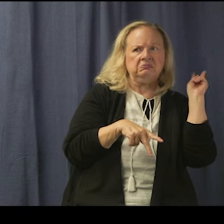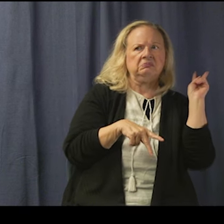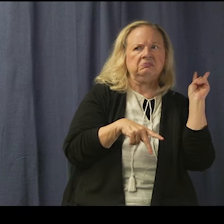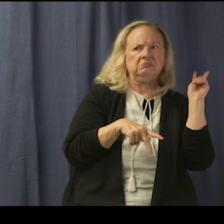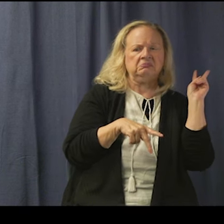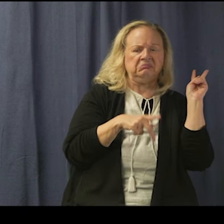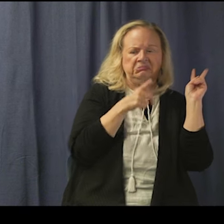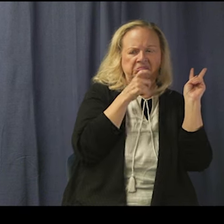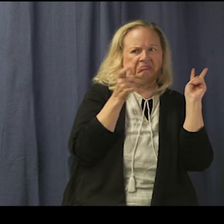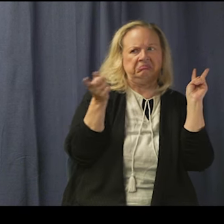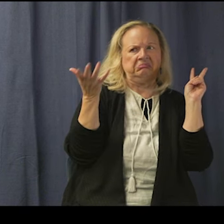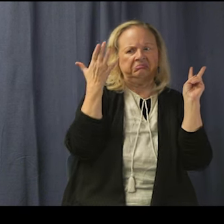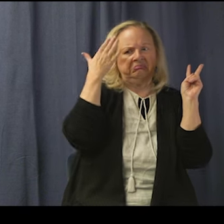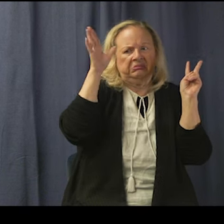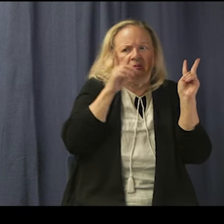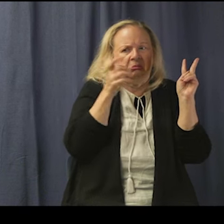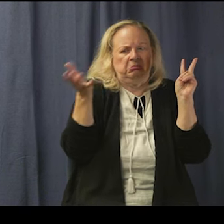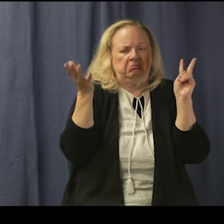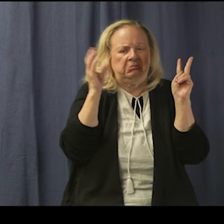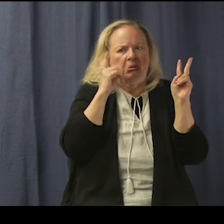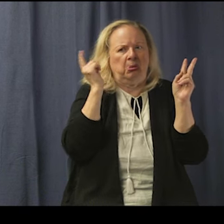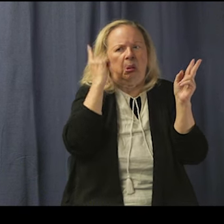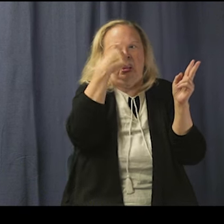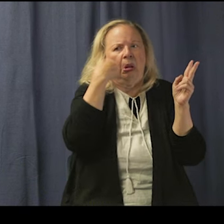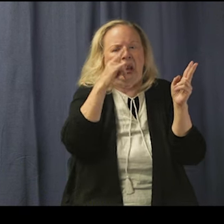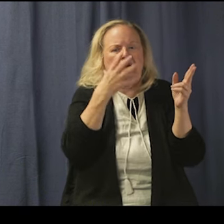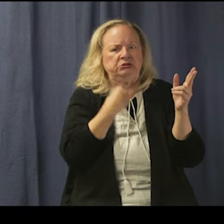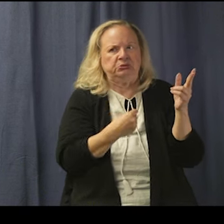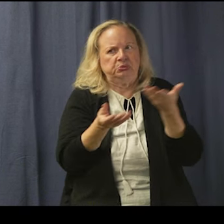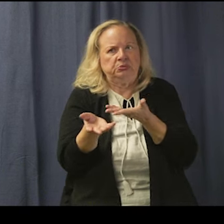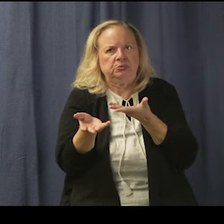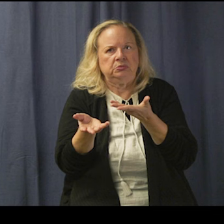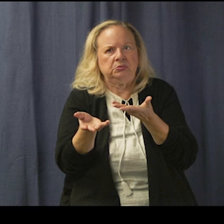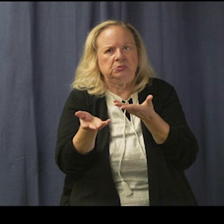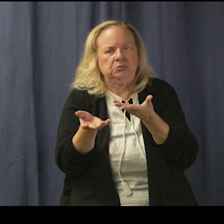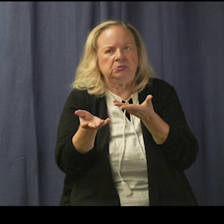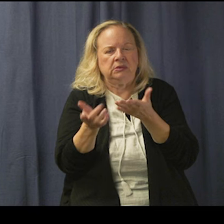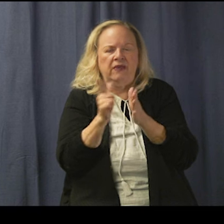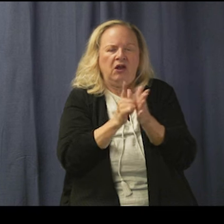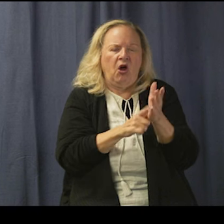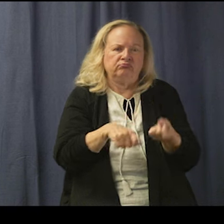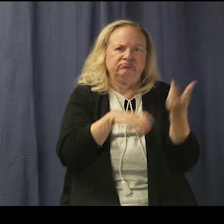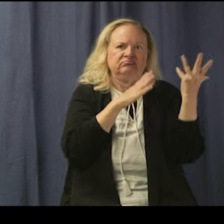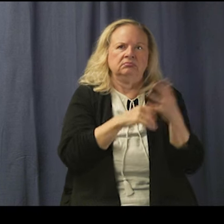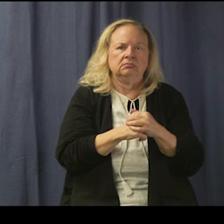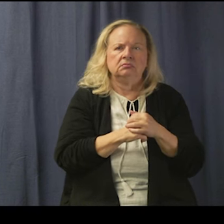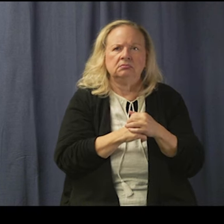This is why they don't recognize him. Not only that, he's done away with the law.